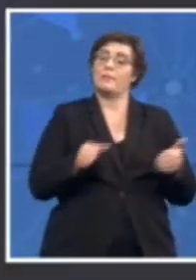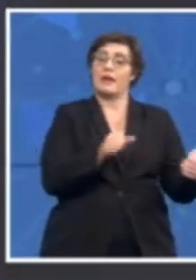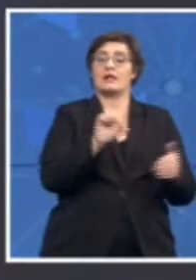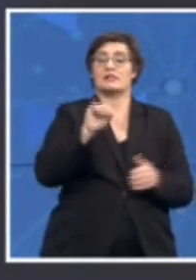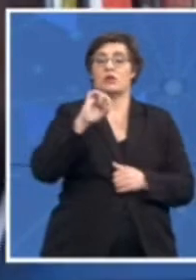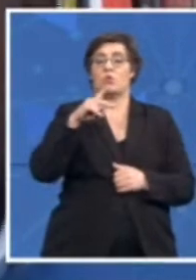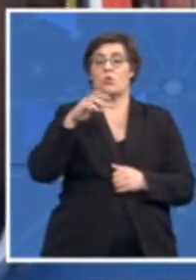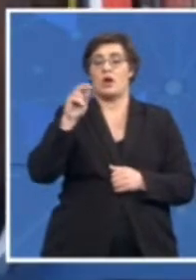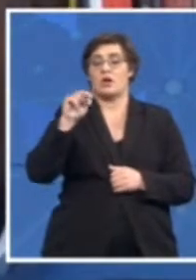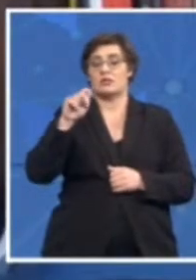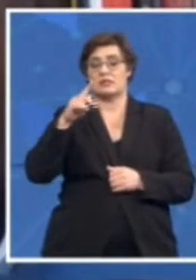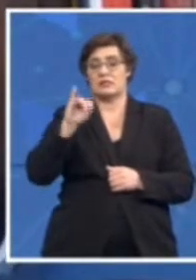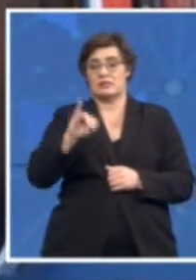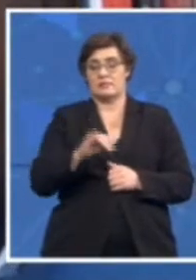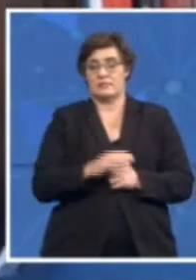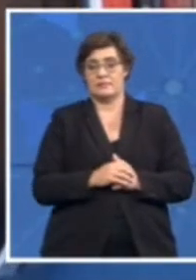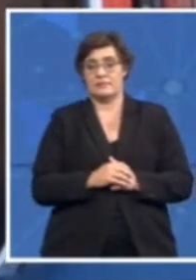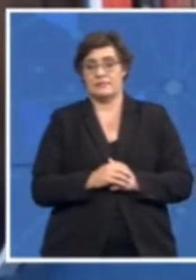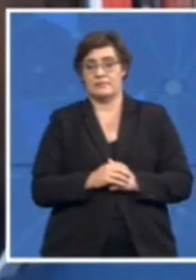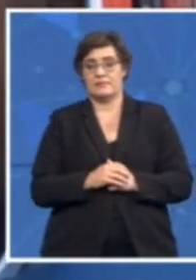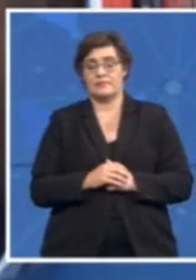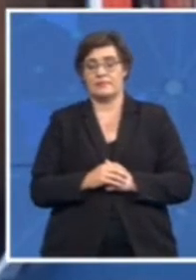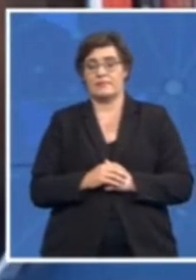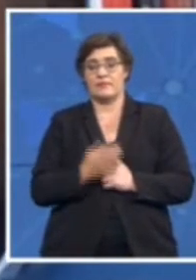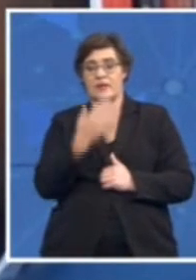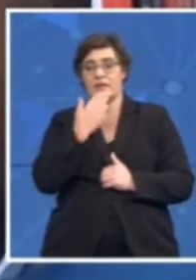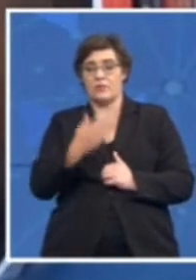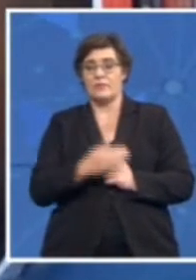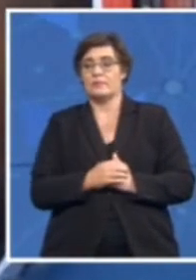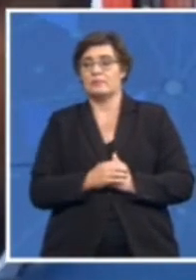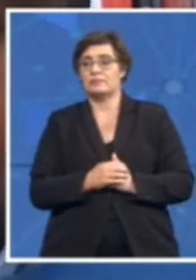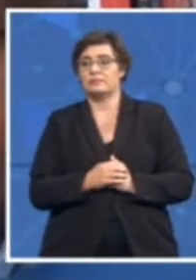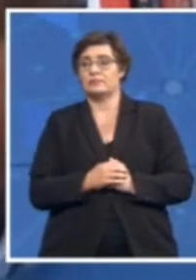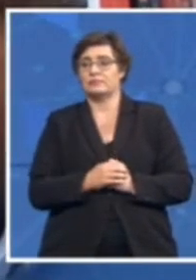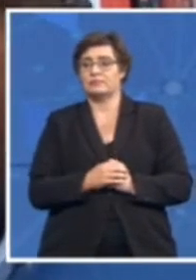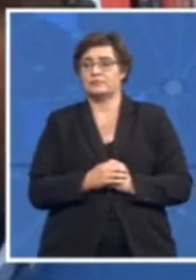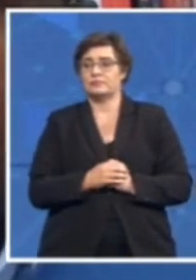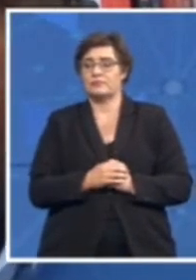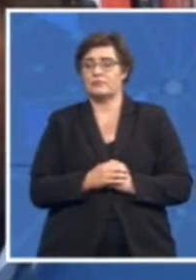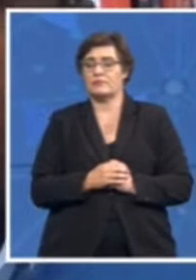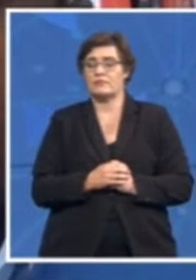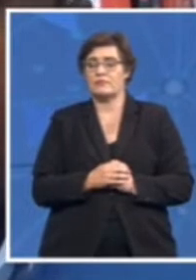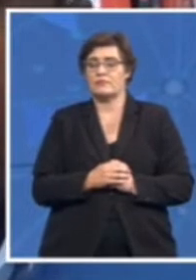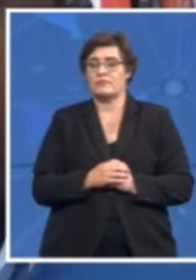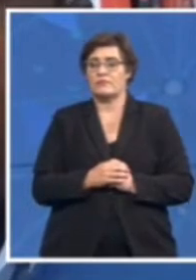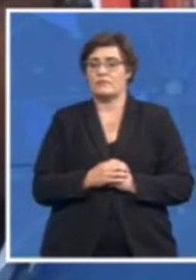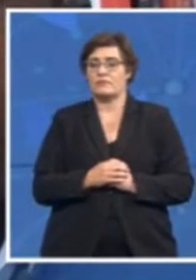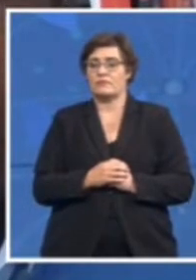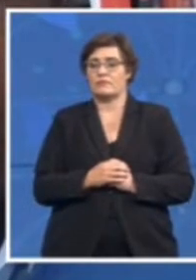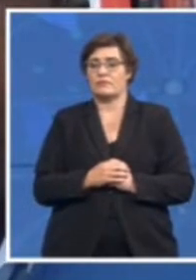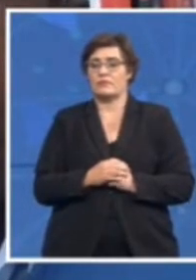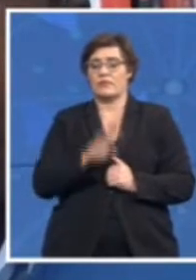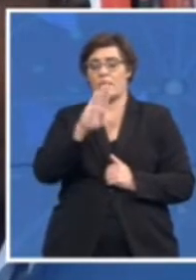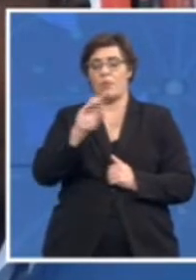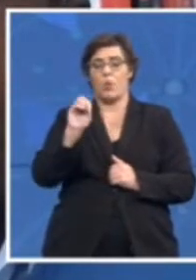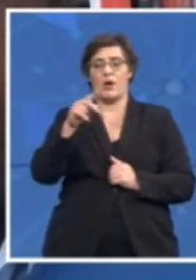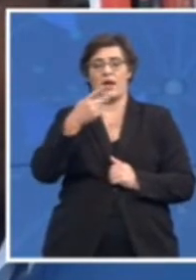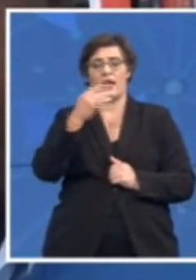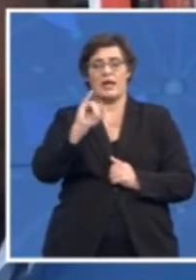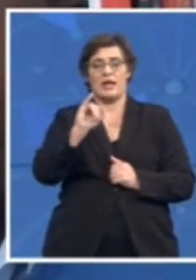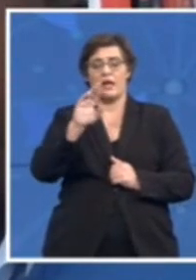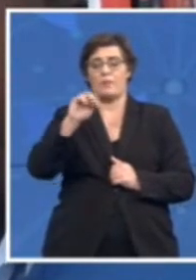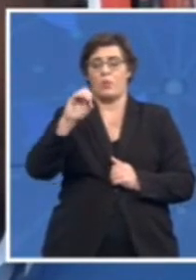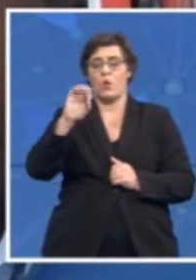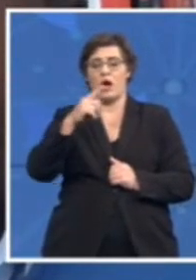Thank you, Andre. The question from Bongi Mukhale, she has not told us where she is